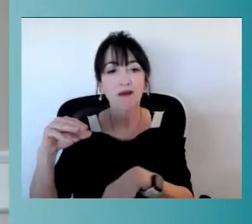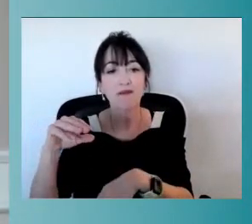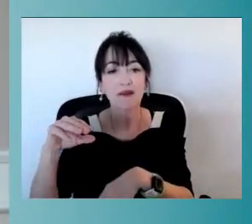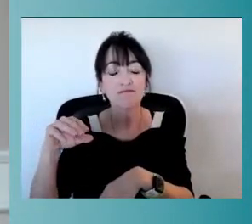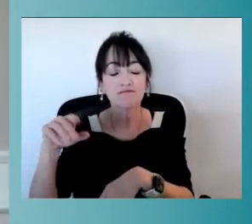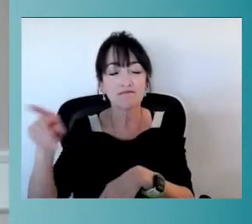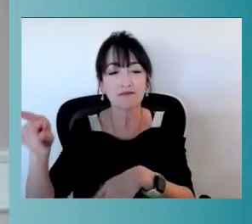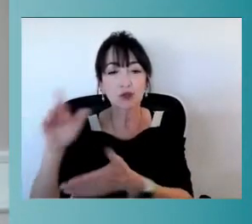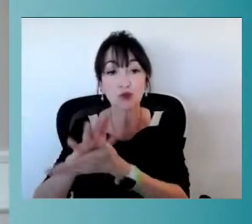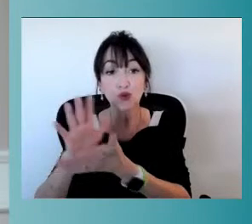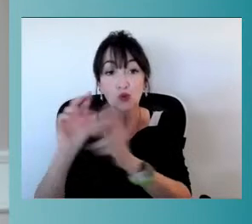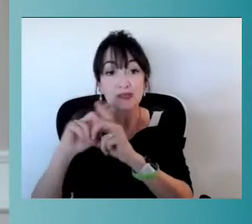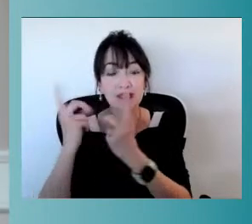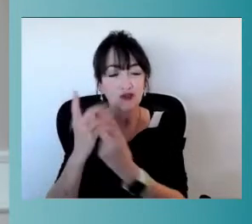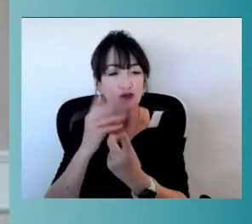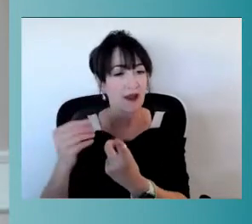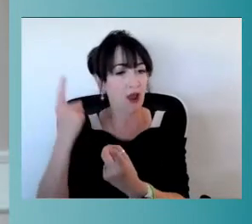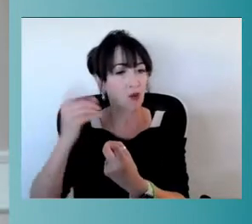of.